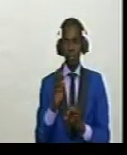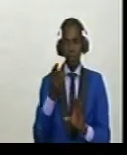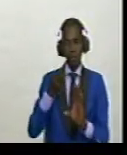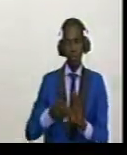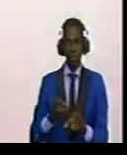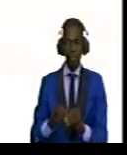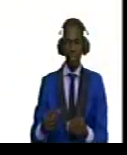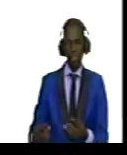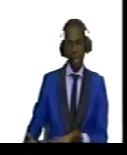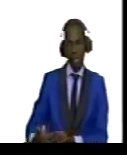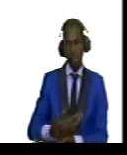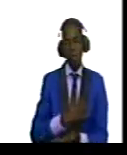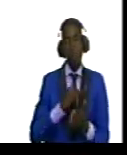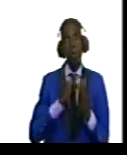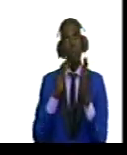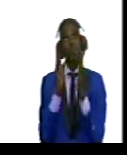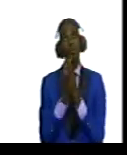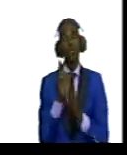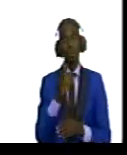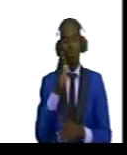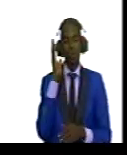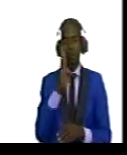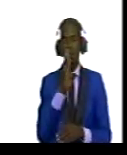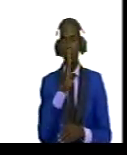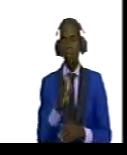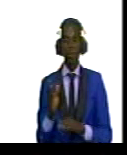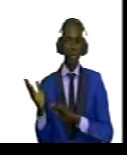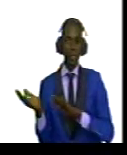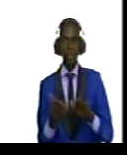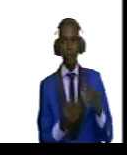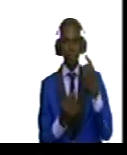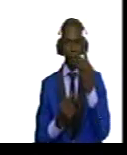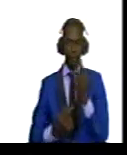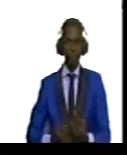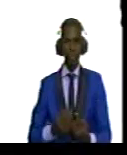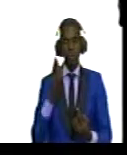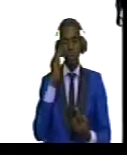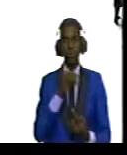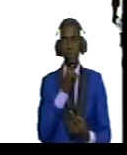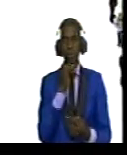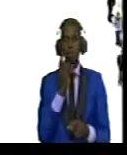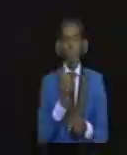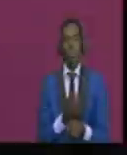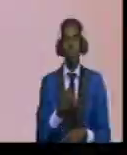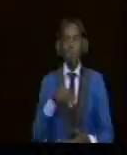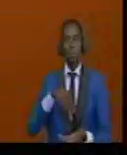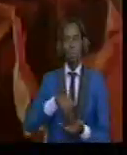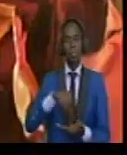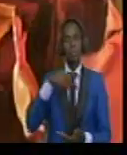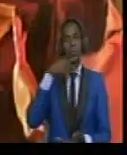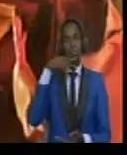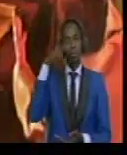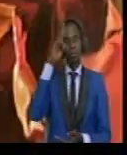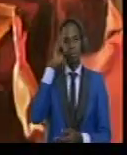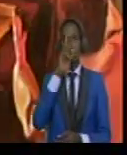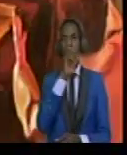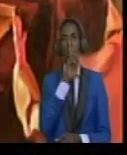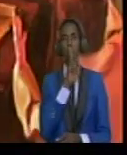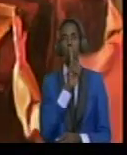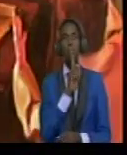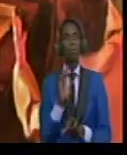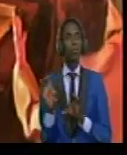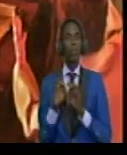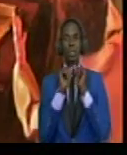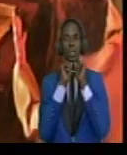left alone. You will not be the one standing aloof and looking at everybody. What are they doing at this time? What came upon